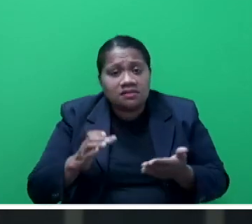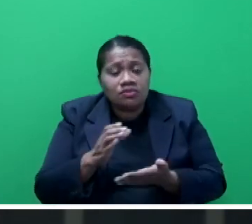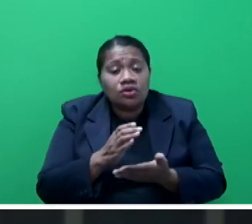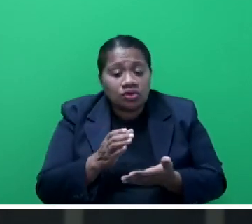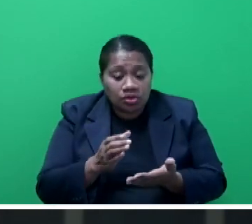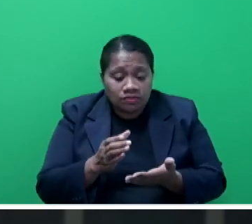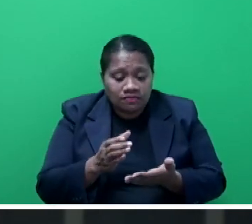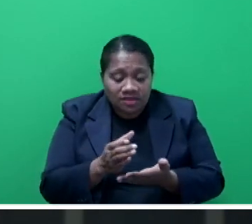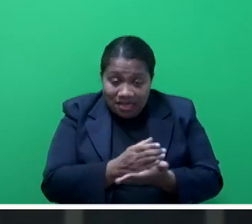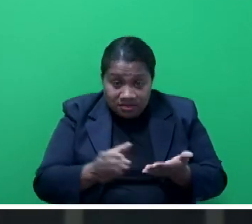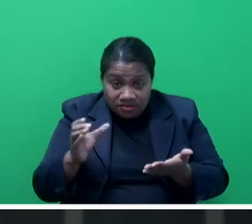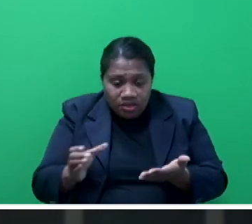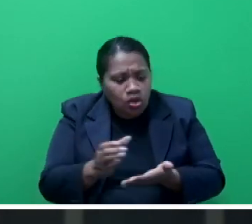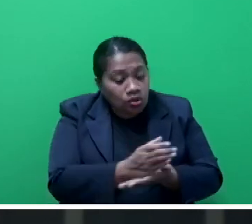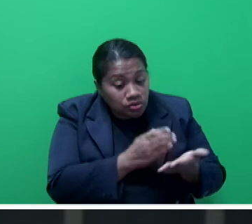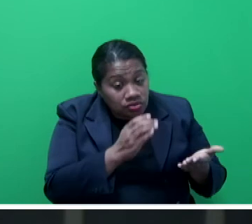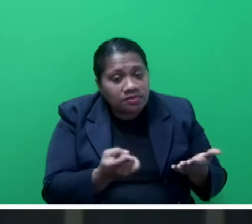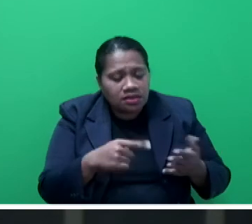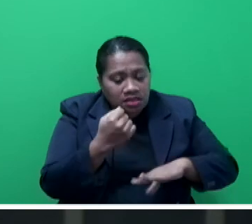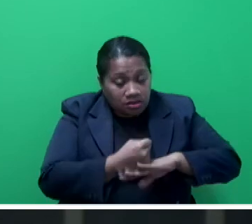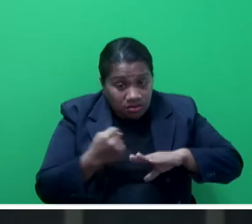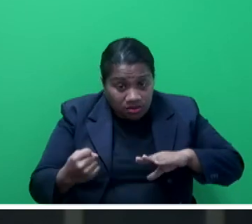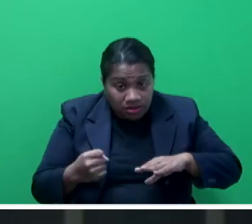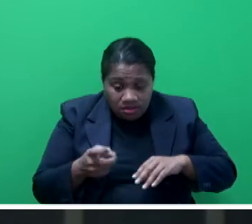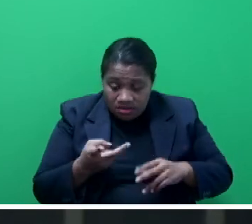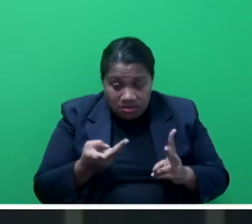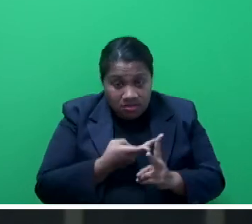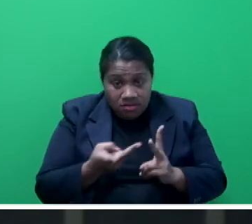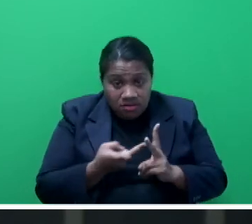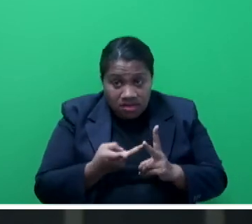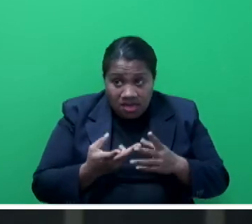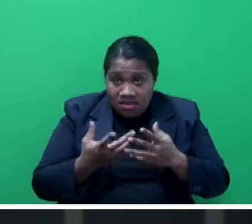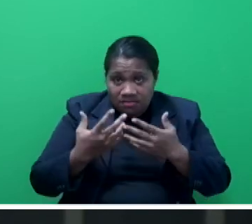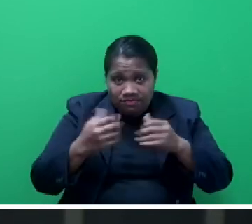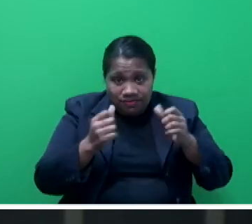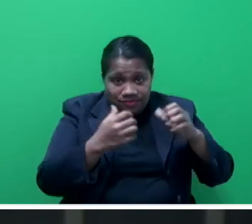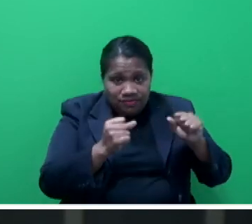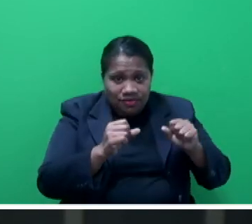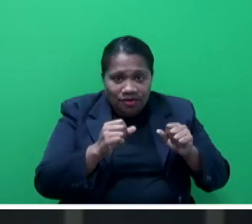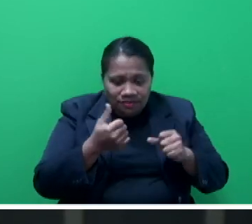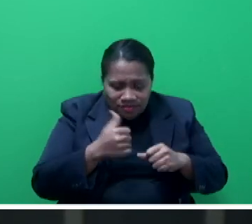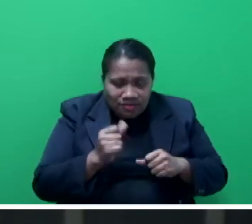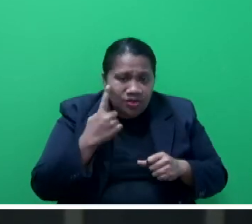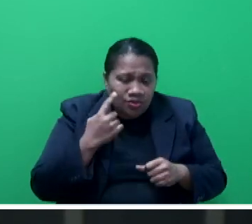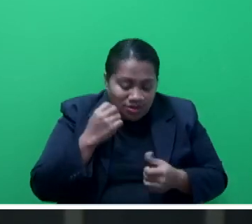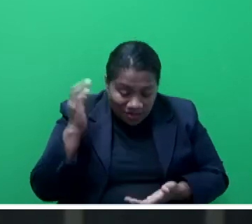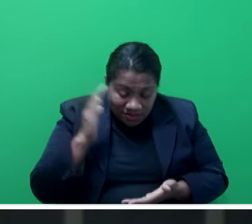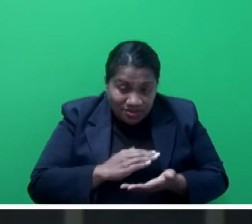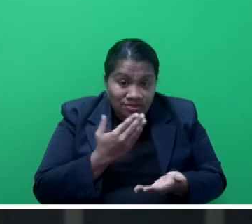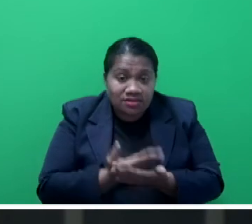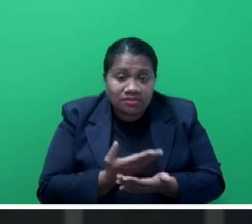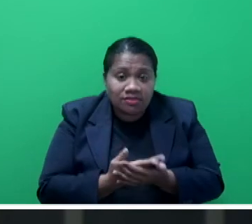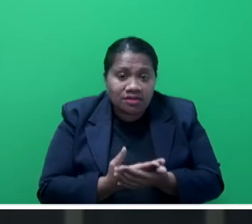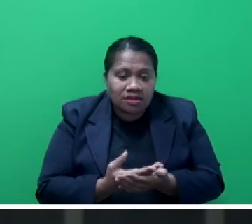and the authority, and as such, the success of conserving water and reducing demand is borne by